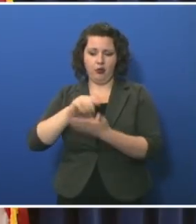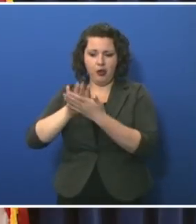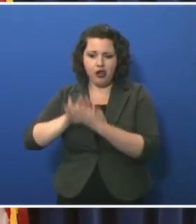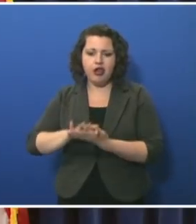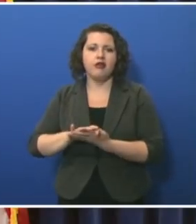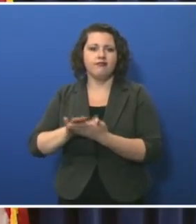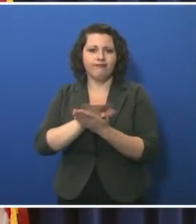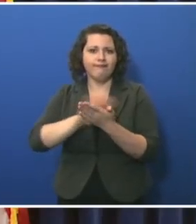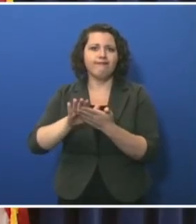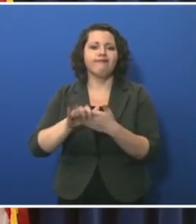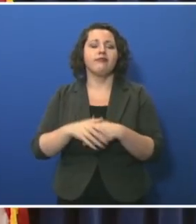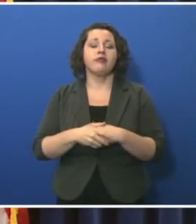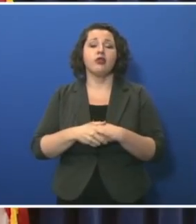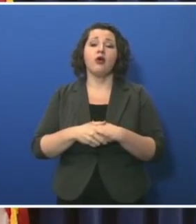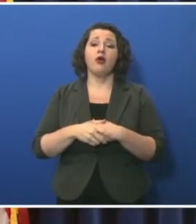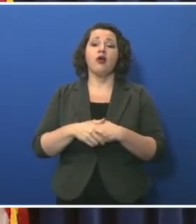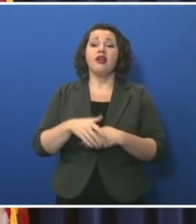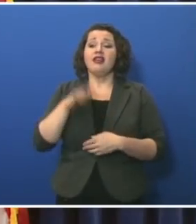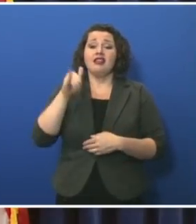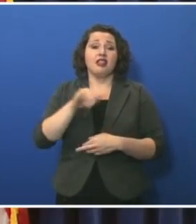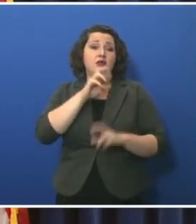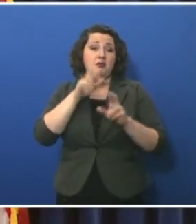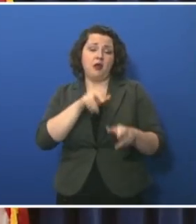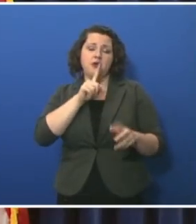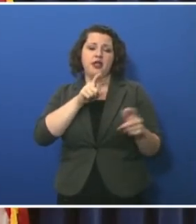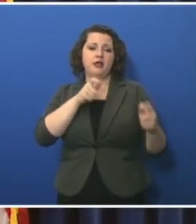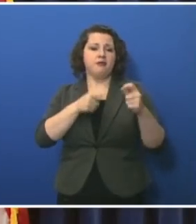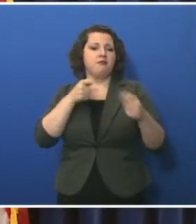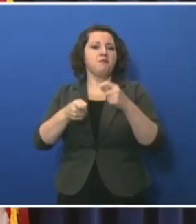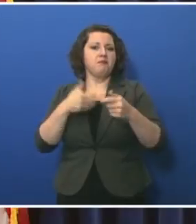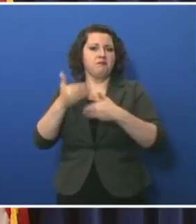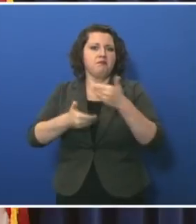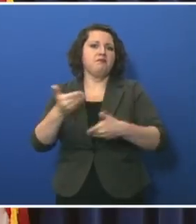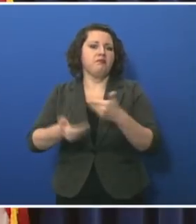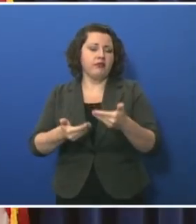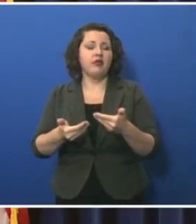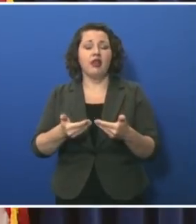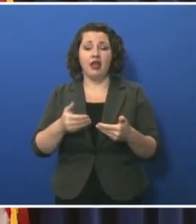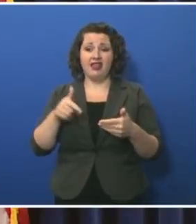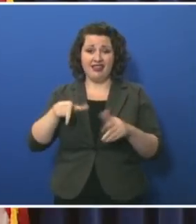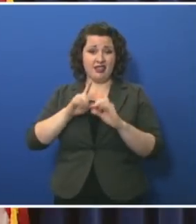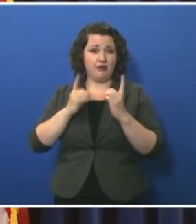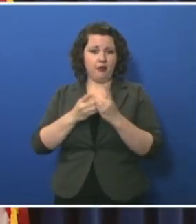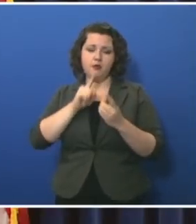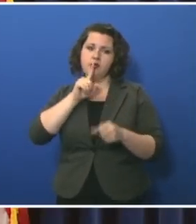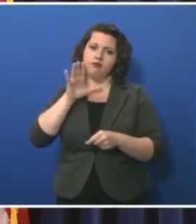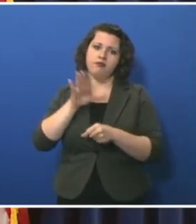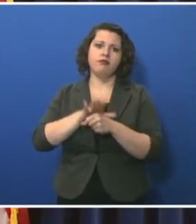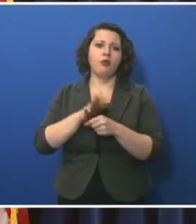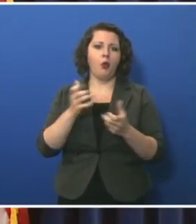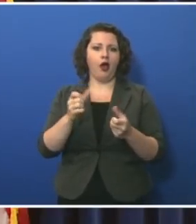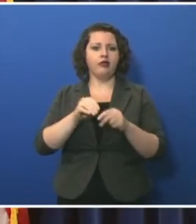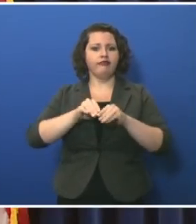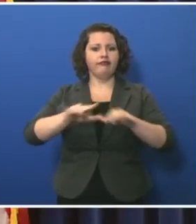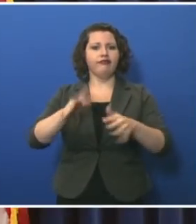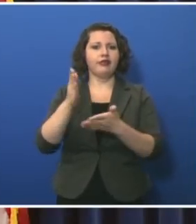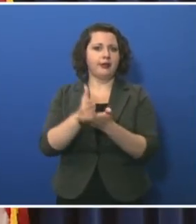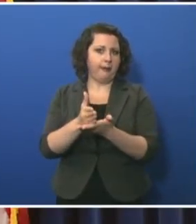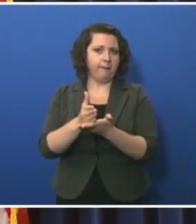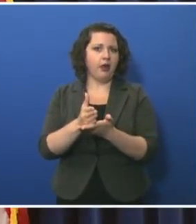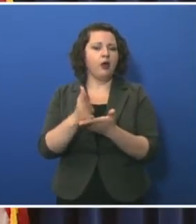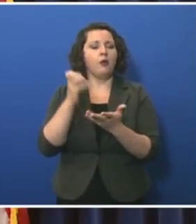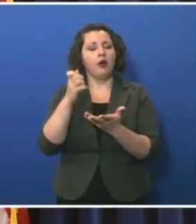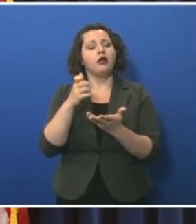to be a very rapidly evolving response, and the department remains committed to stopping the spread of this virus and keeping Iowans informed and